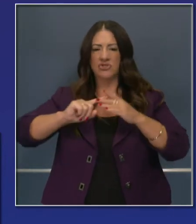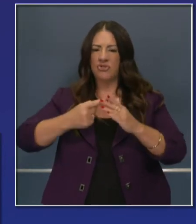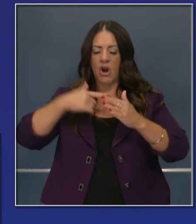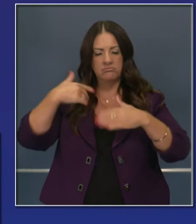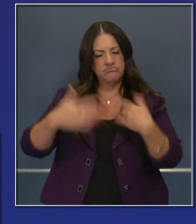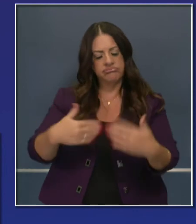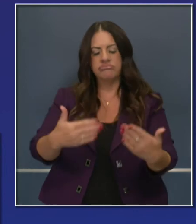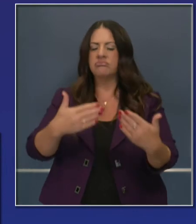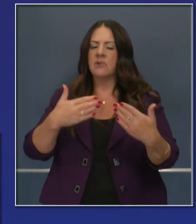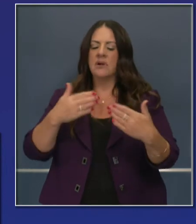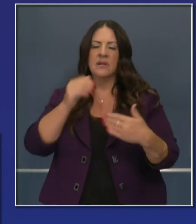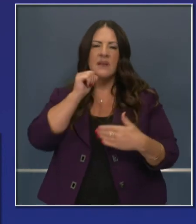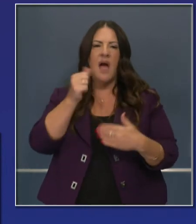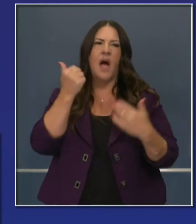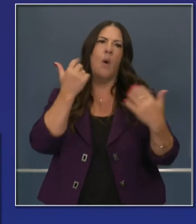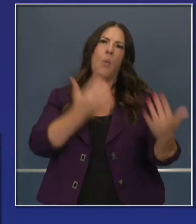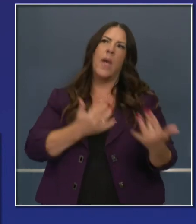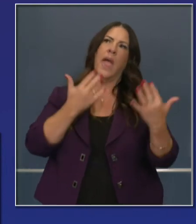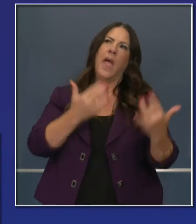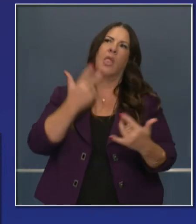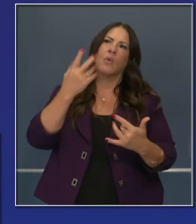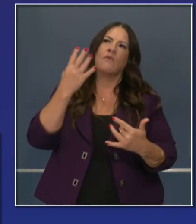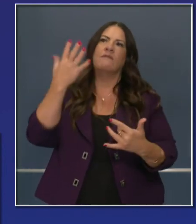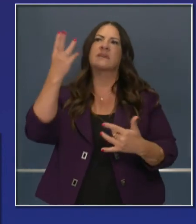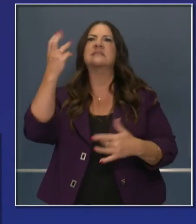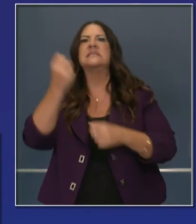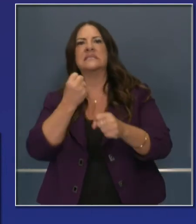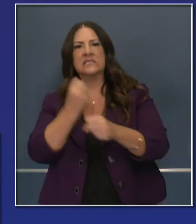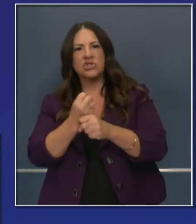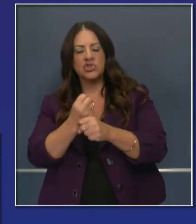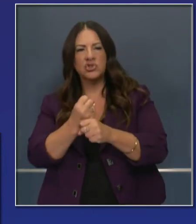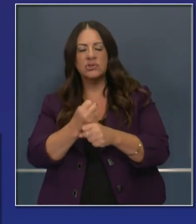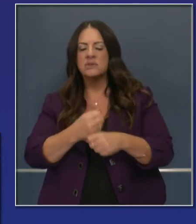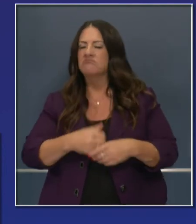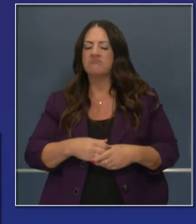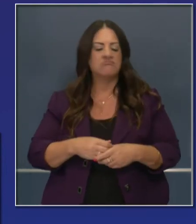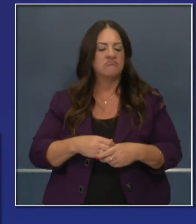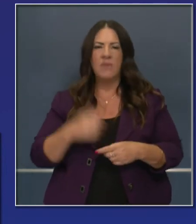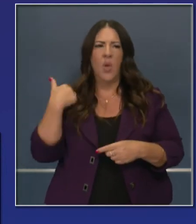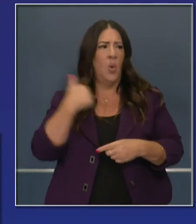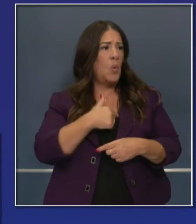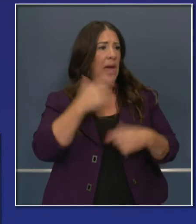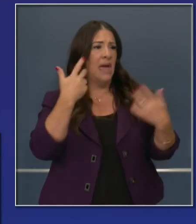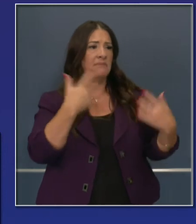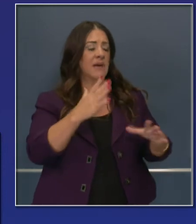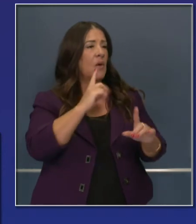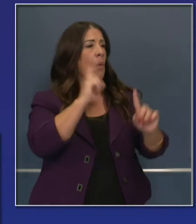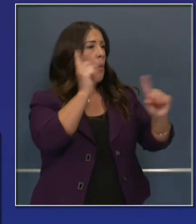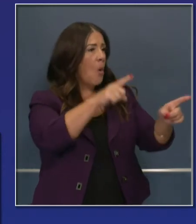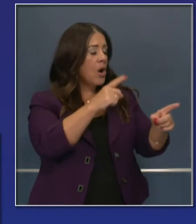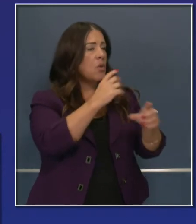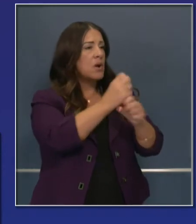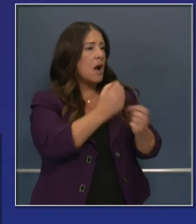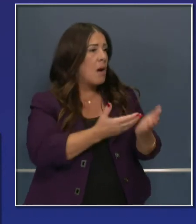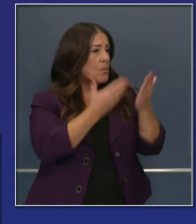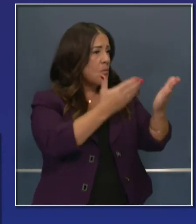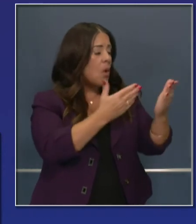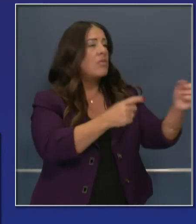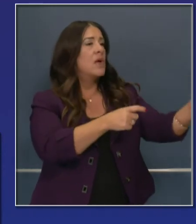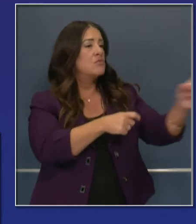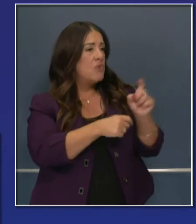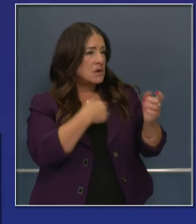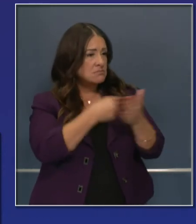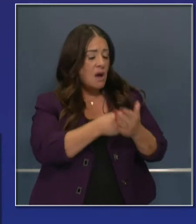6 years, as is often the case between a proposal and a project being completed. But you can see here in Lake